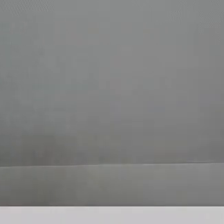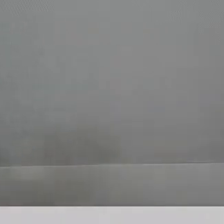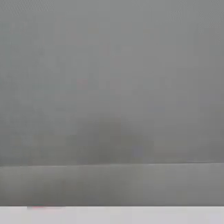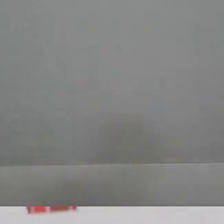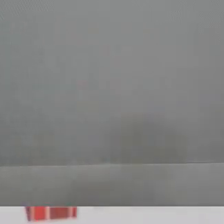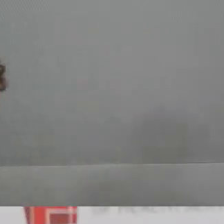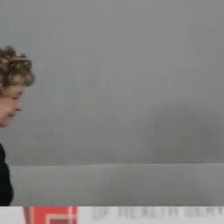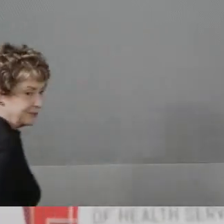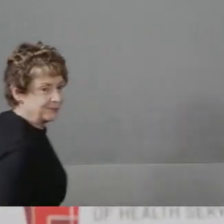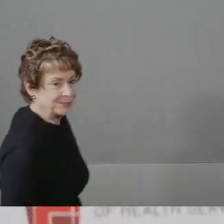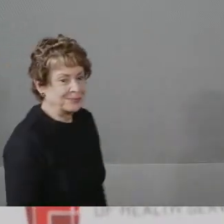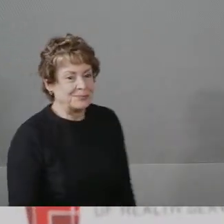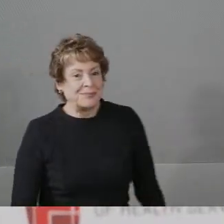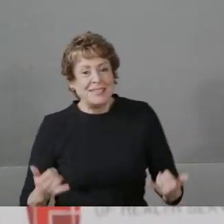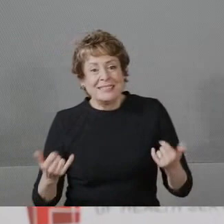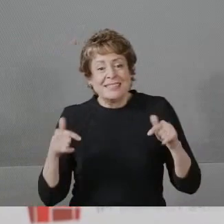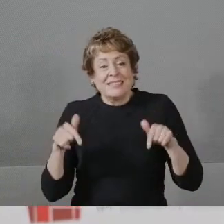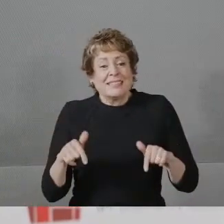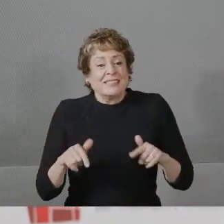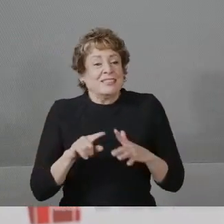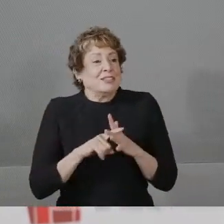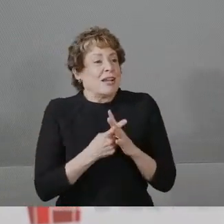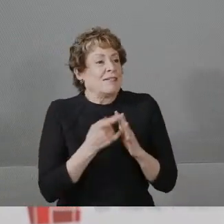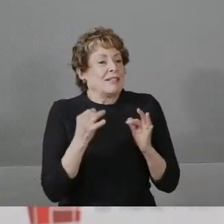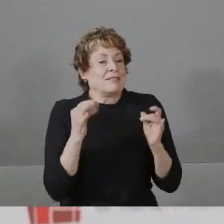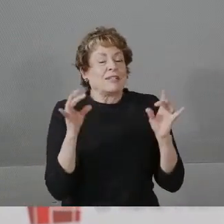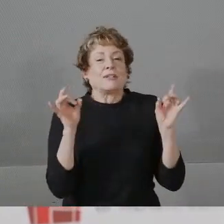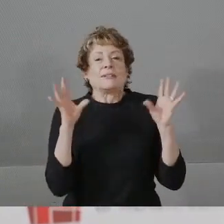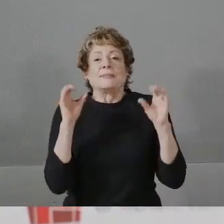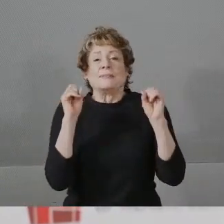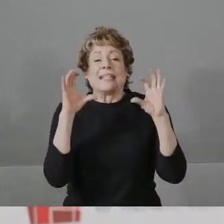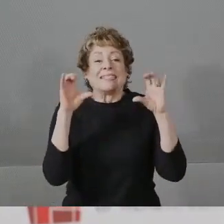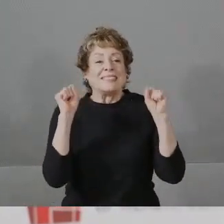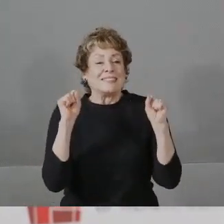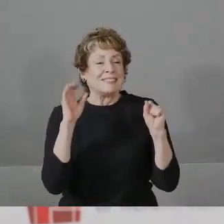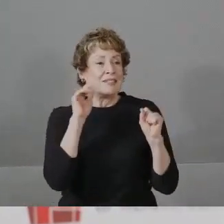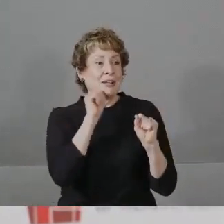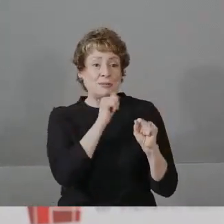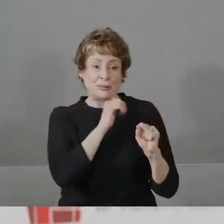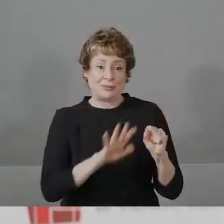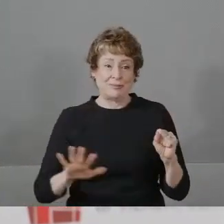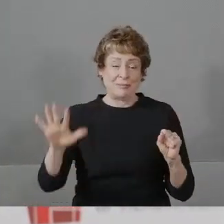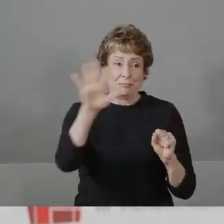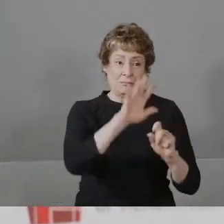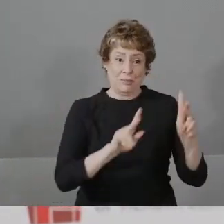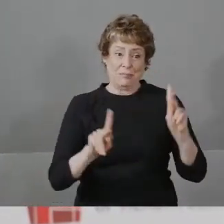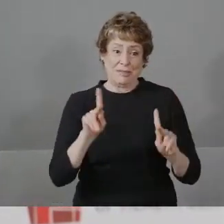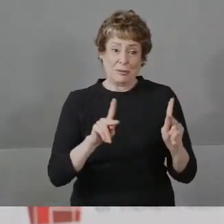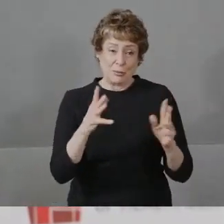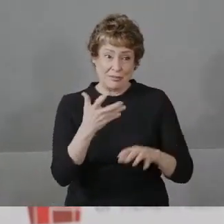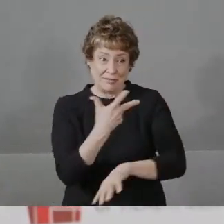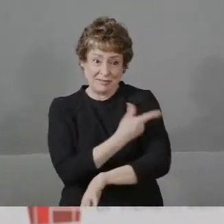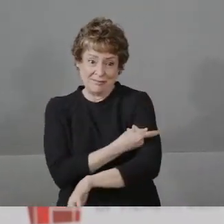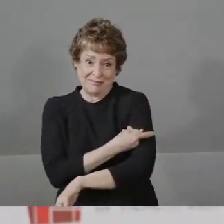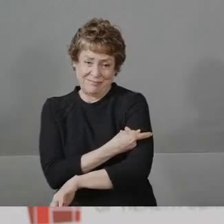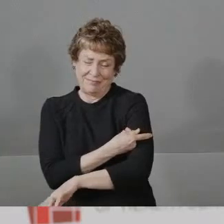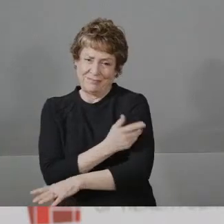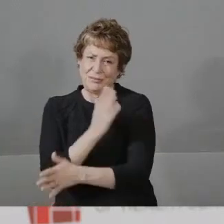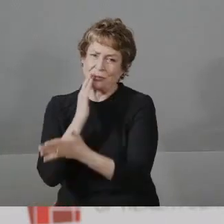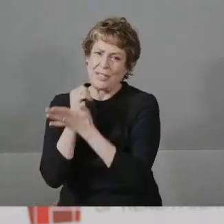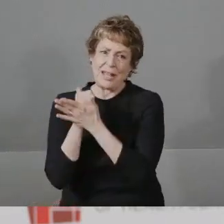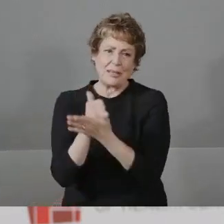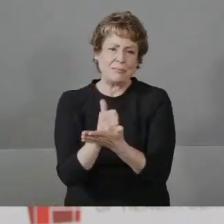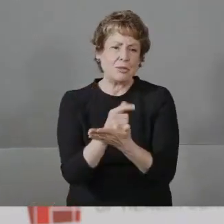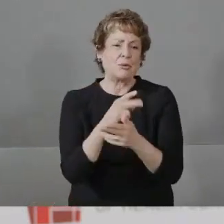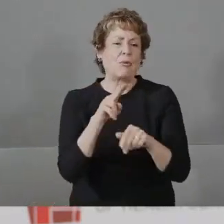of something great for Arizona. Over the coming months, people choosing to be vaccinated will help bring back the normalcy missing from our lives for